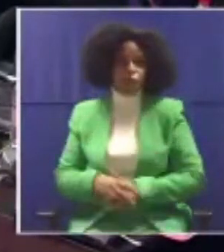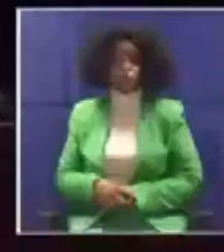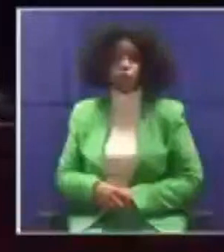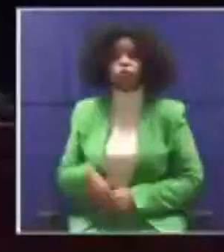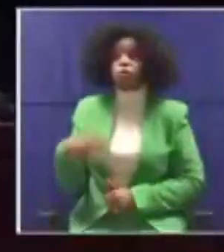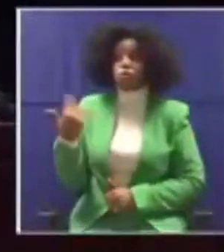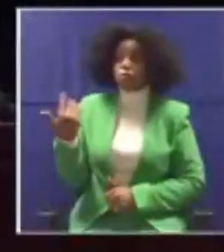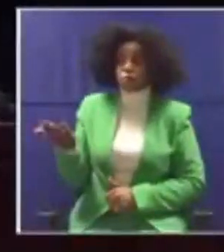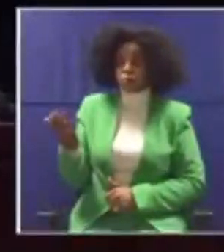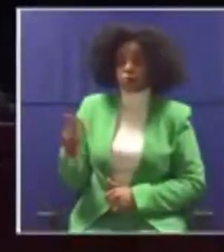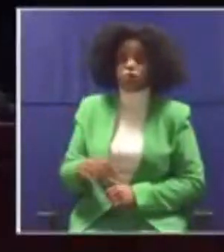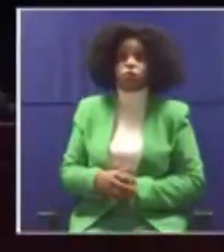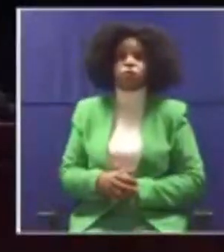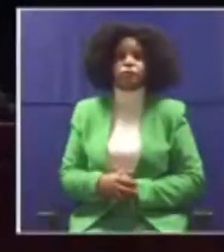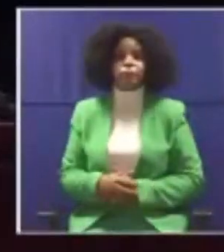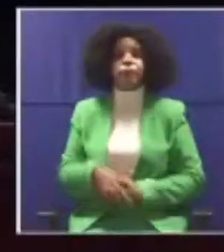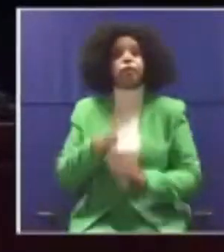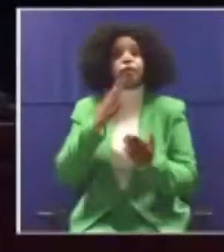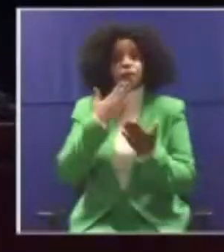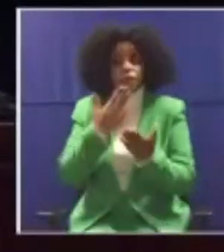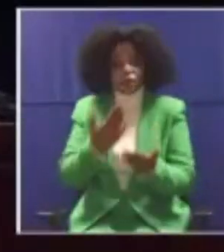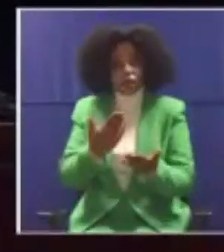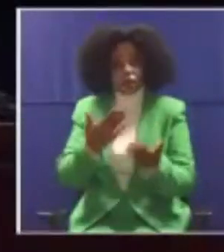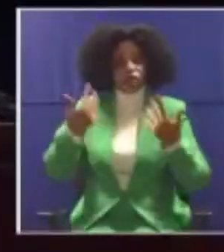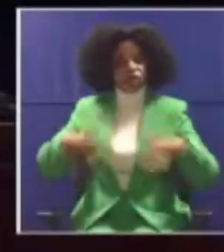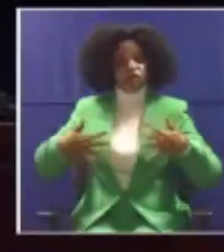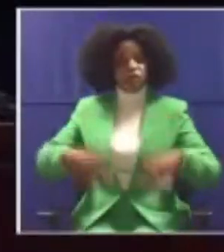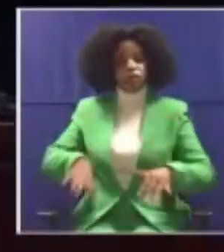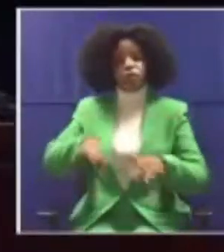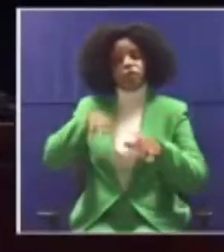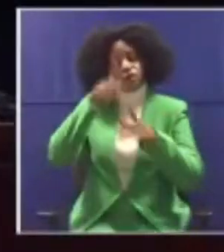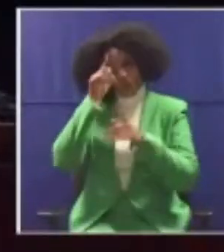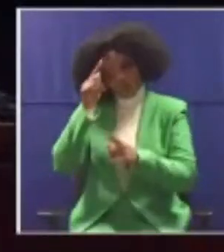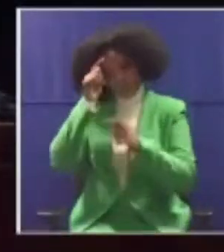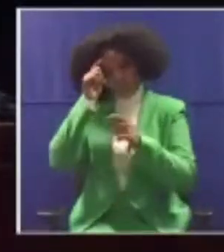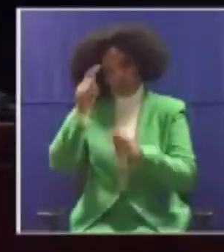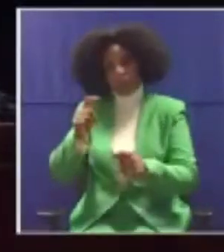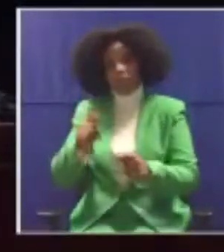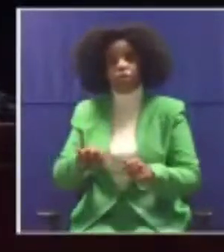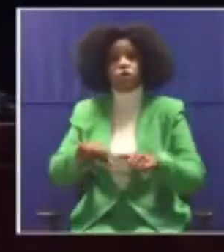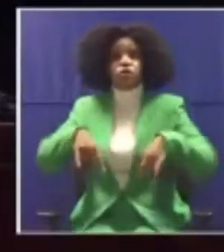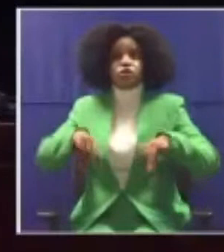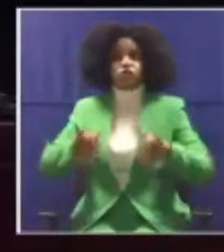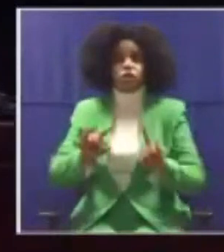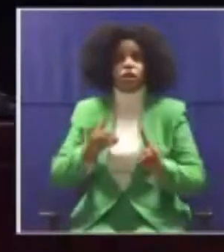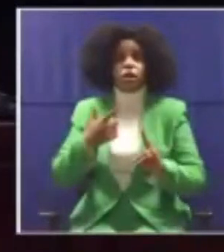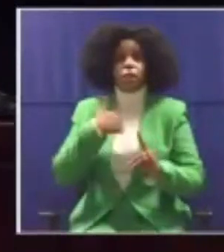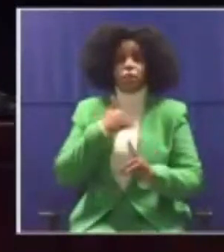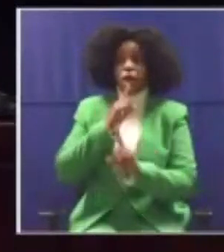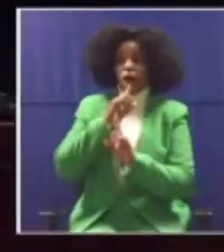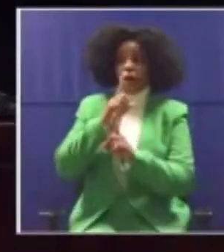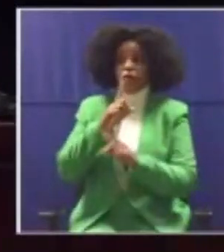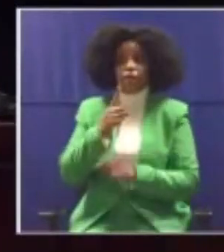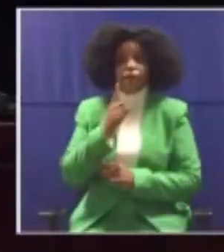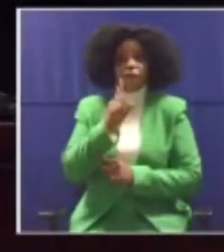Thank you very much, Honorable Chair. So I'll ask only the first one. Am I prepared to